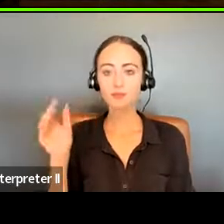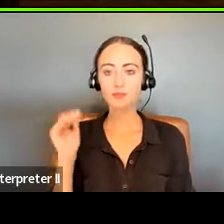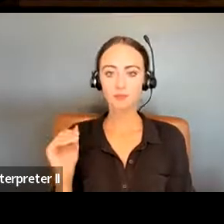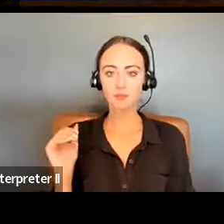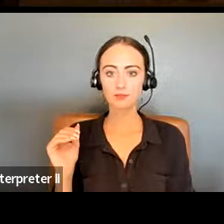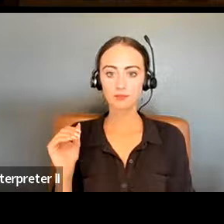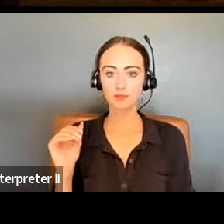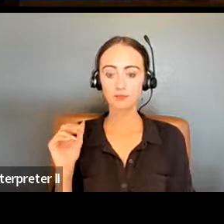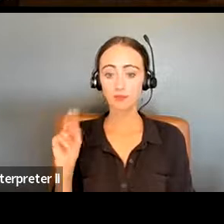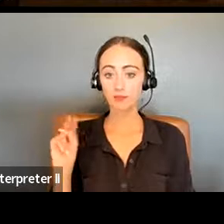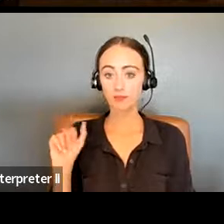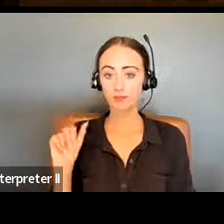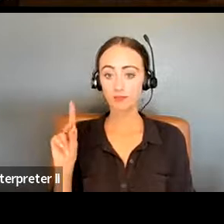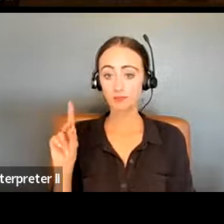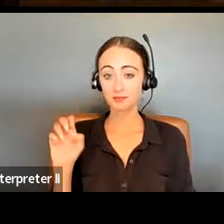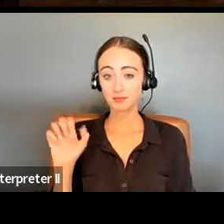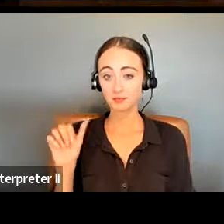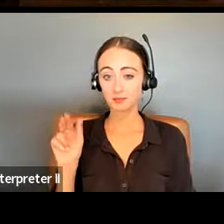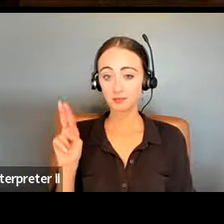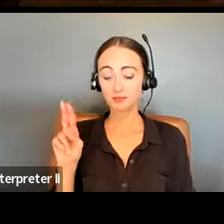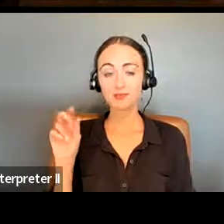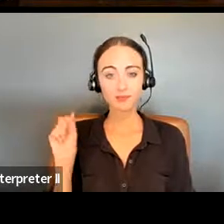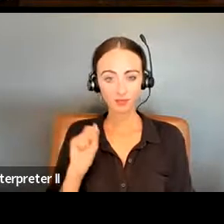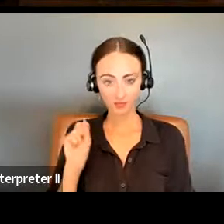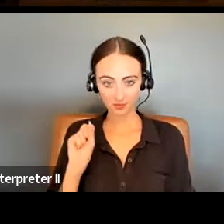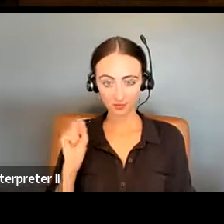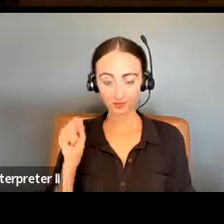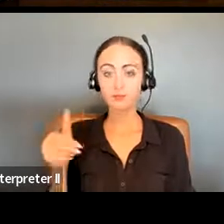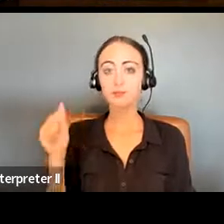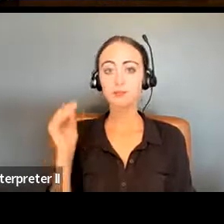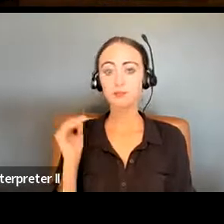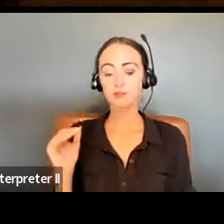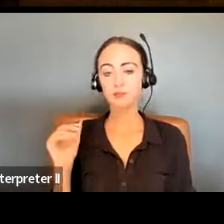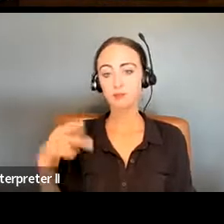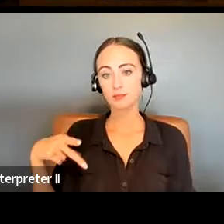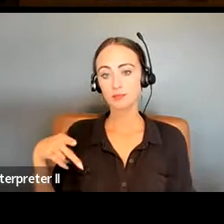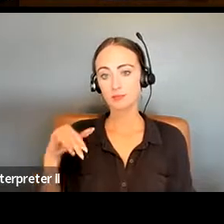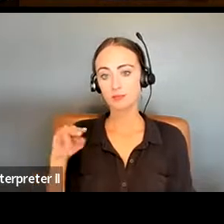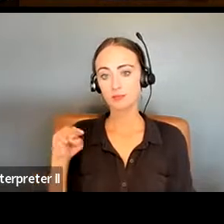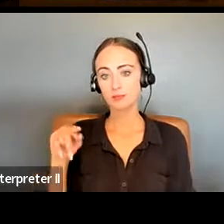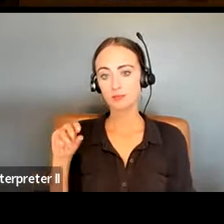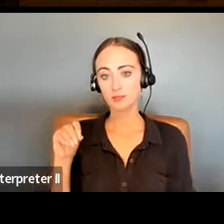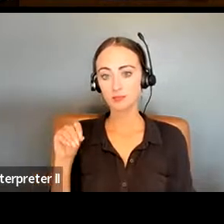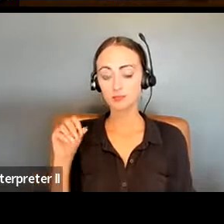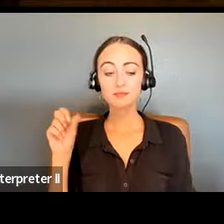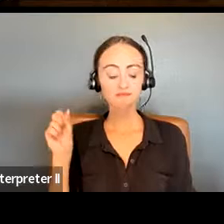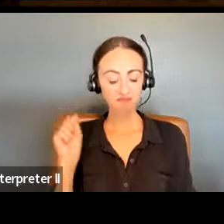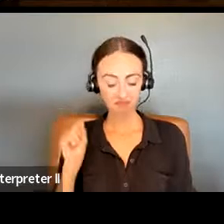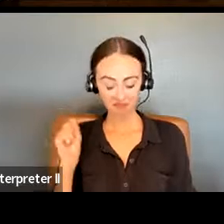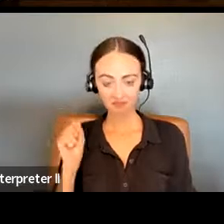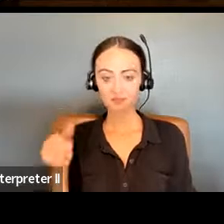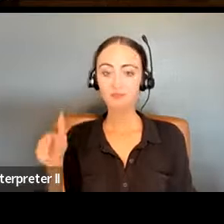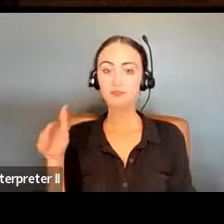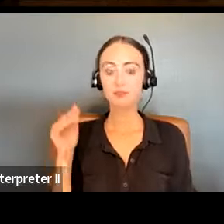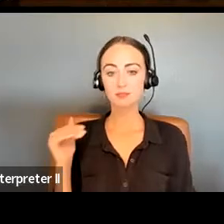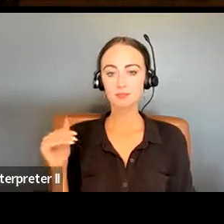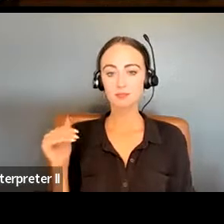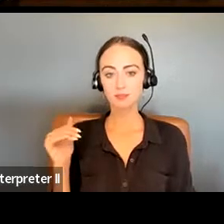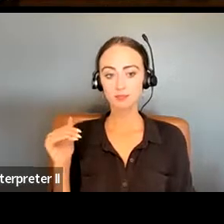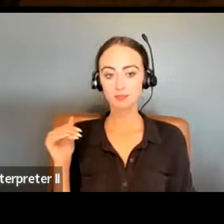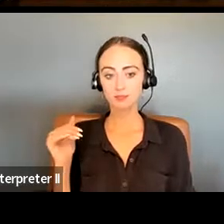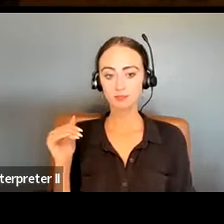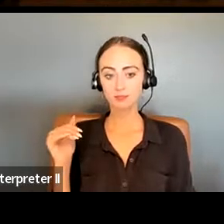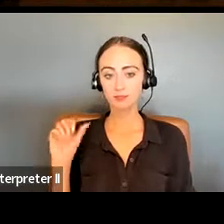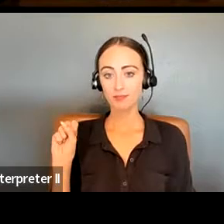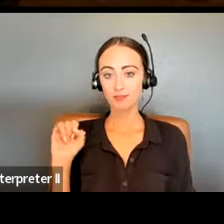yes. Councilmember Nadeau. Yes. Nadeau votes yes. Councilmember Pinto. Yes. Member Pinto votes yes.